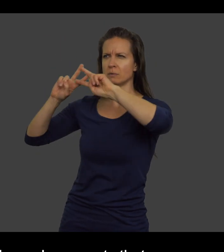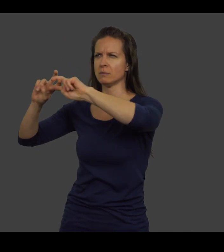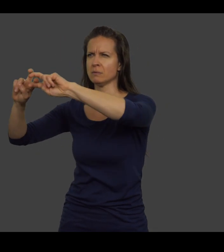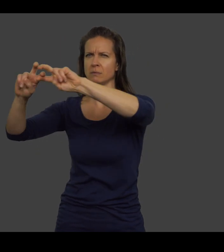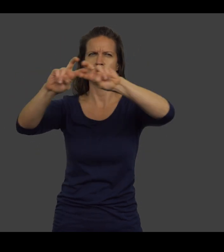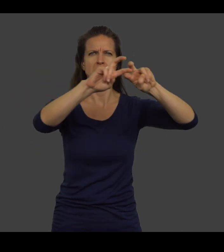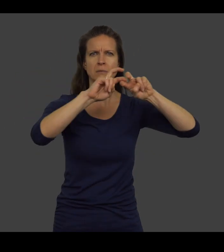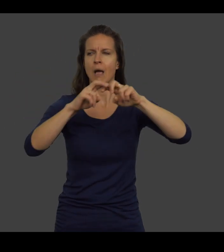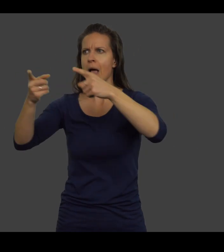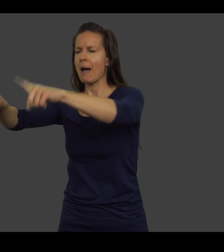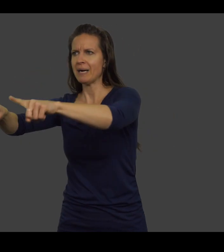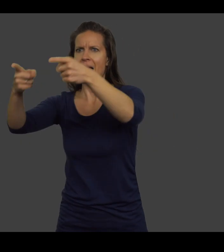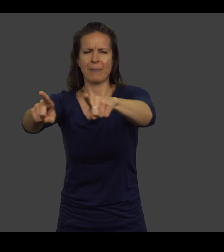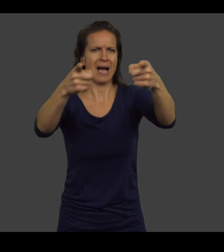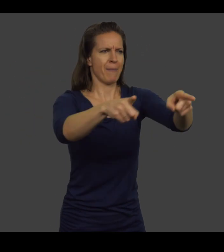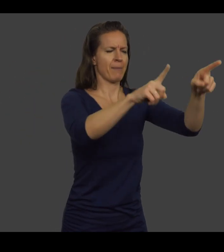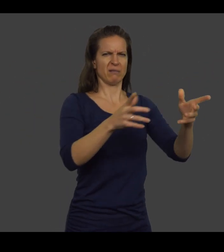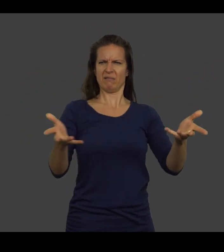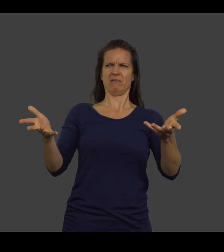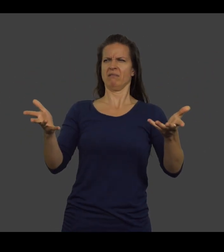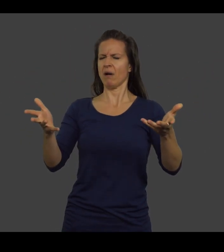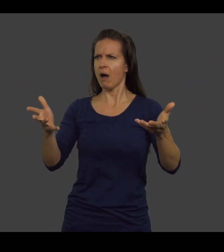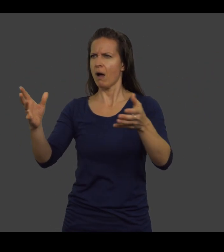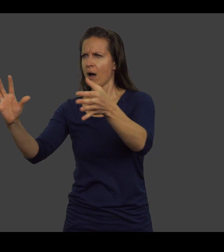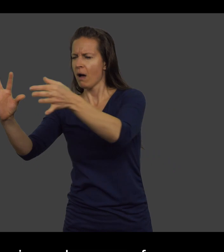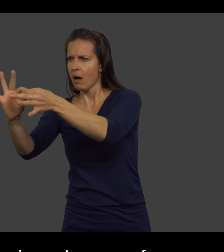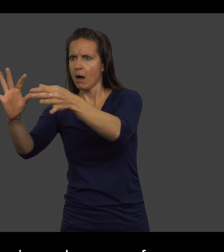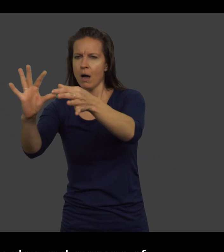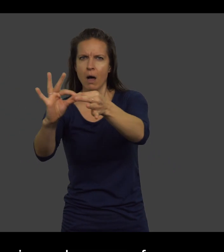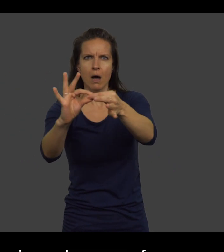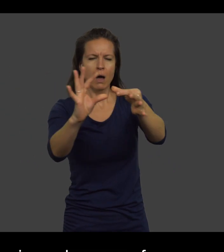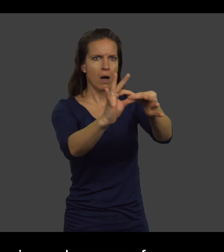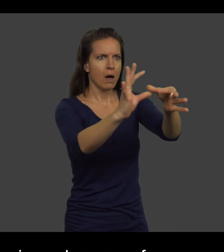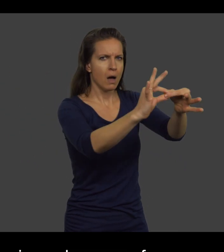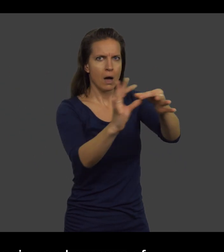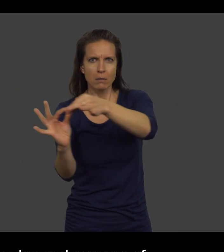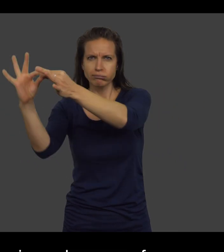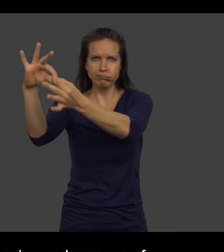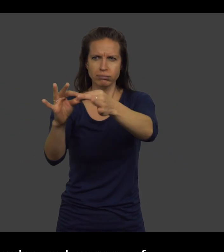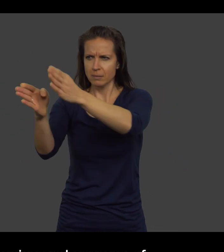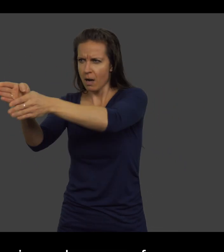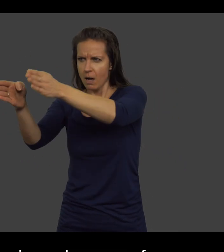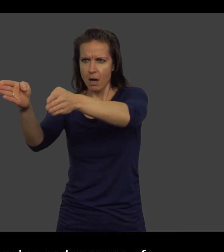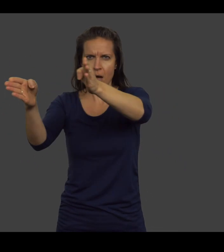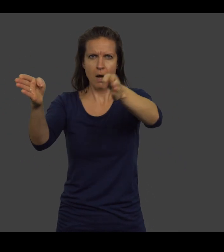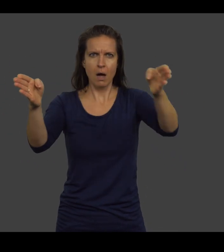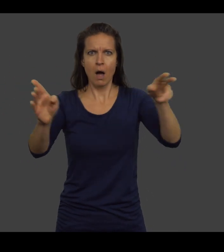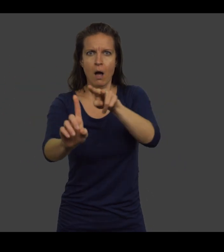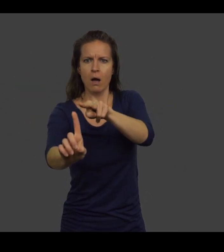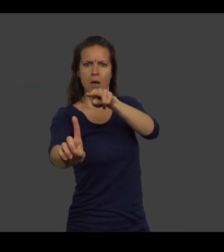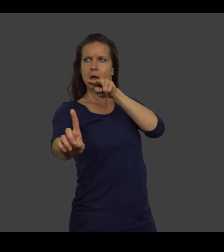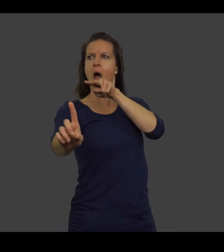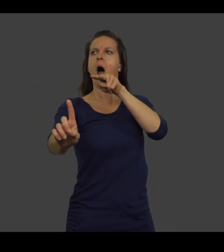that happen in life by taking those events and then putting them in a sequence. And then together you can start to see the meaning and purpose of it all. And